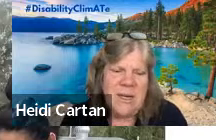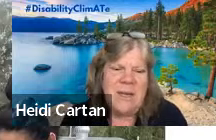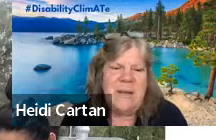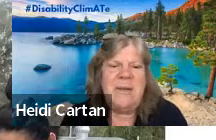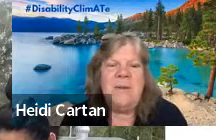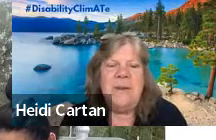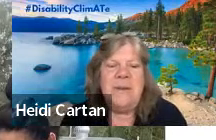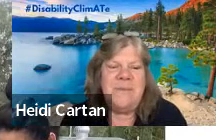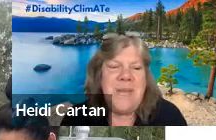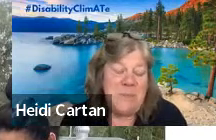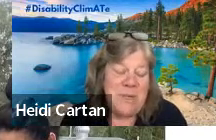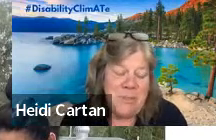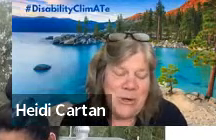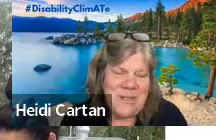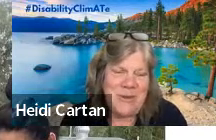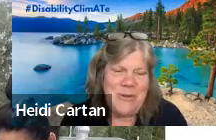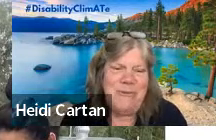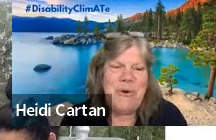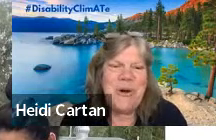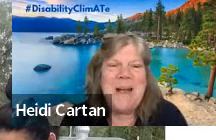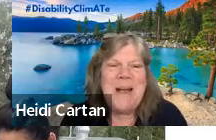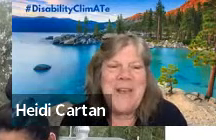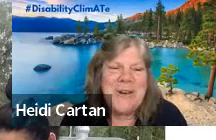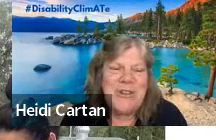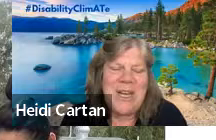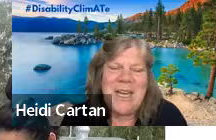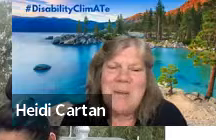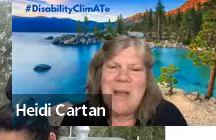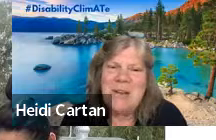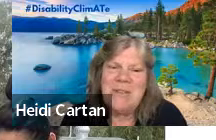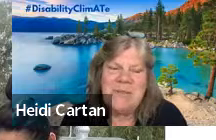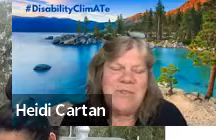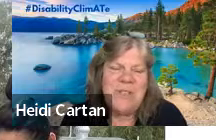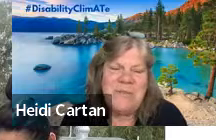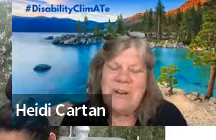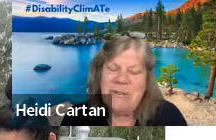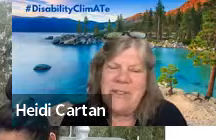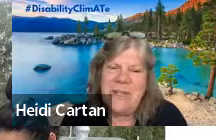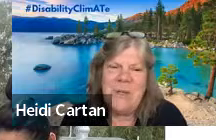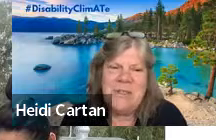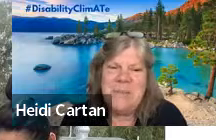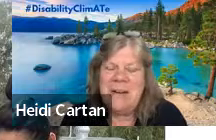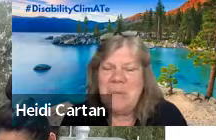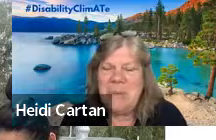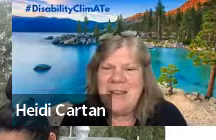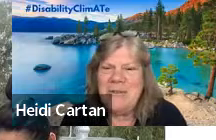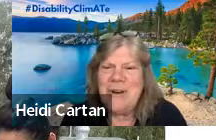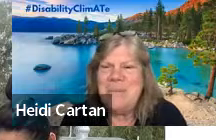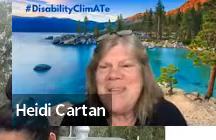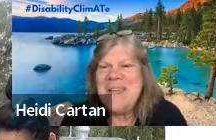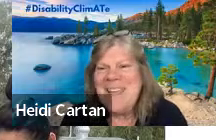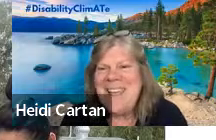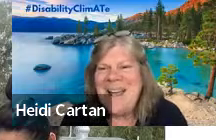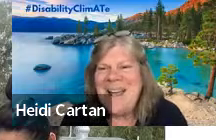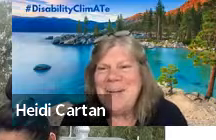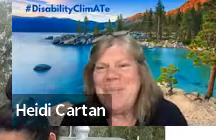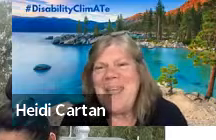dog named Summer is in the foreground there, checking him out because she's very friendly and wants to meet everybody on the